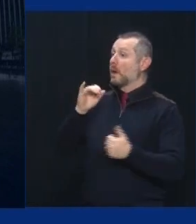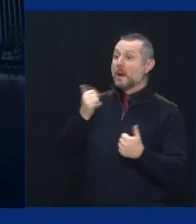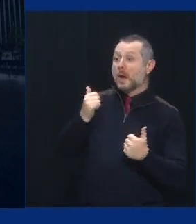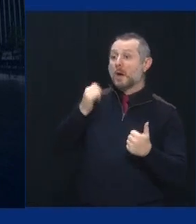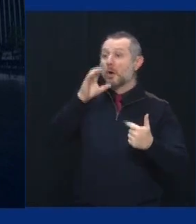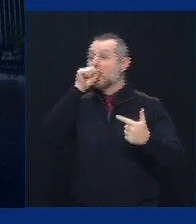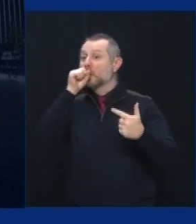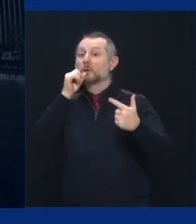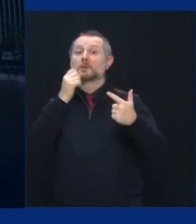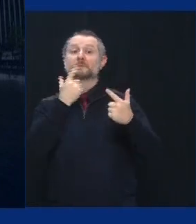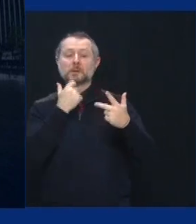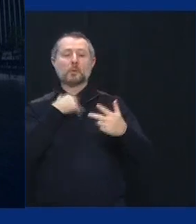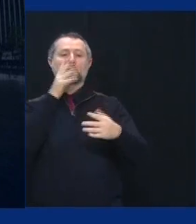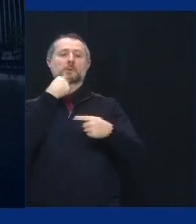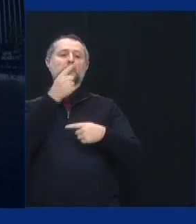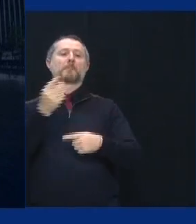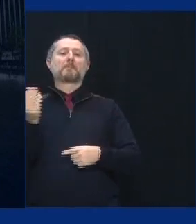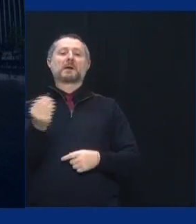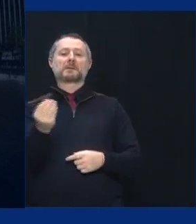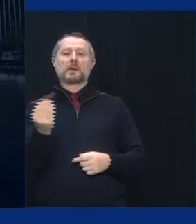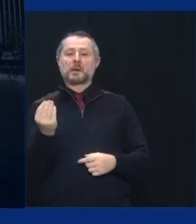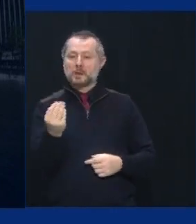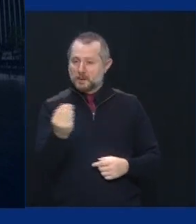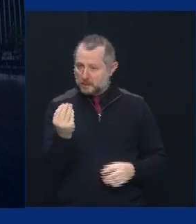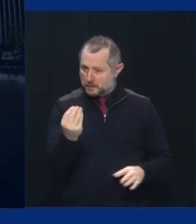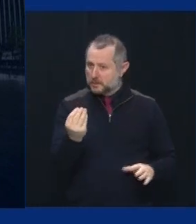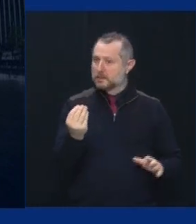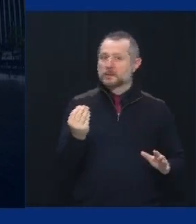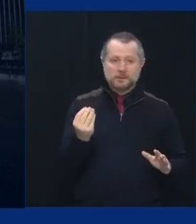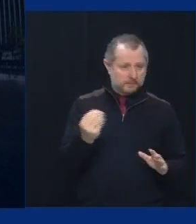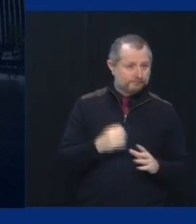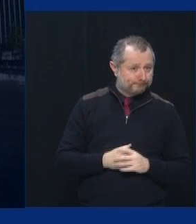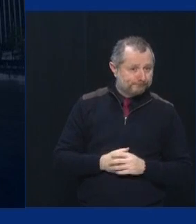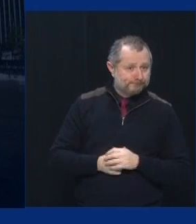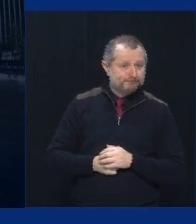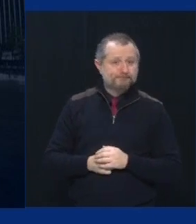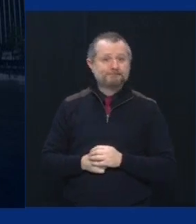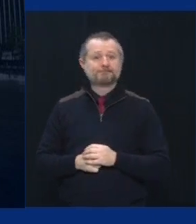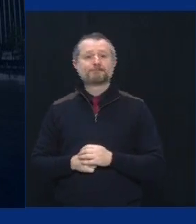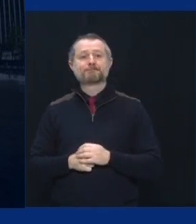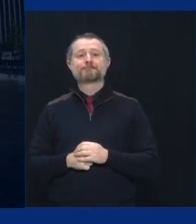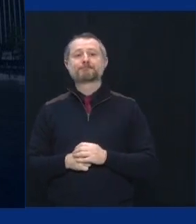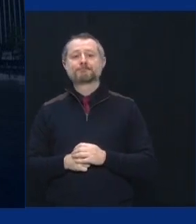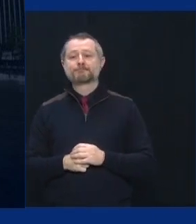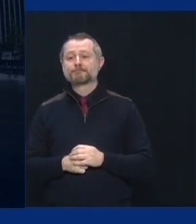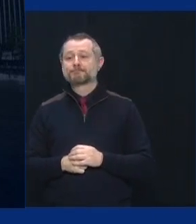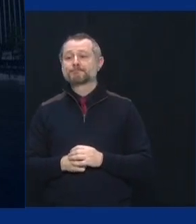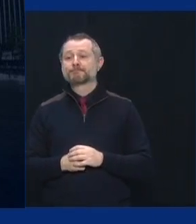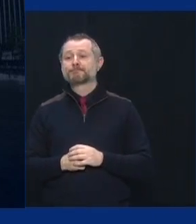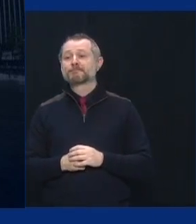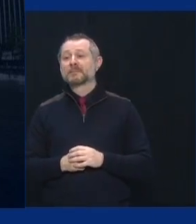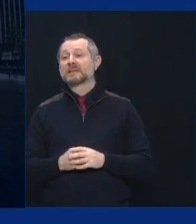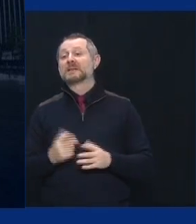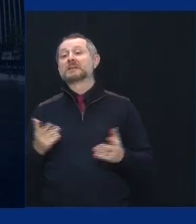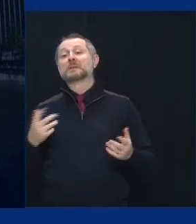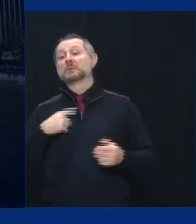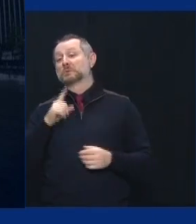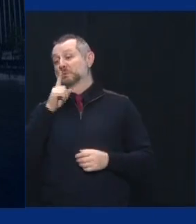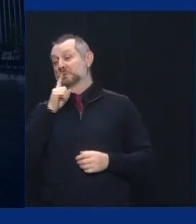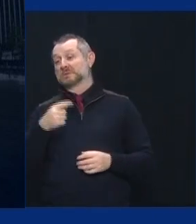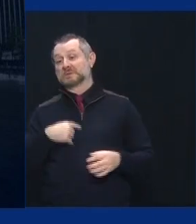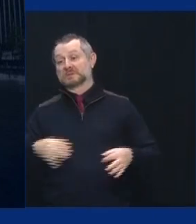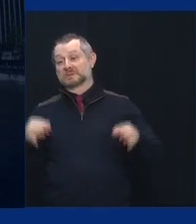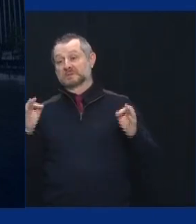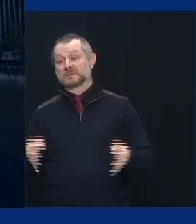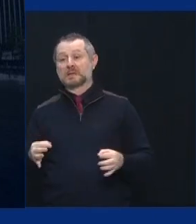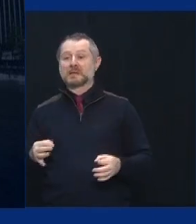If you are a yellow zone or if you are an orange zone, this is all determined on the facts, and what it